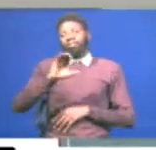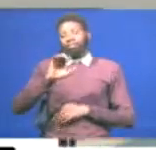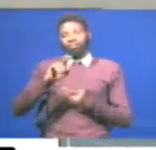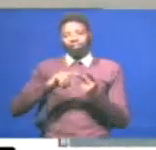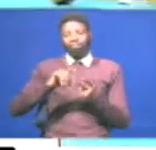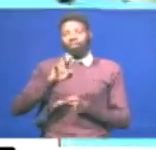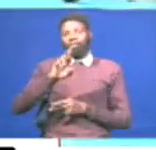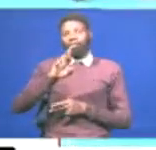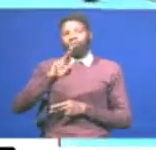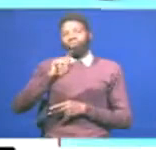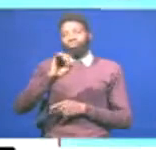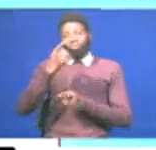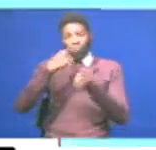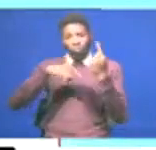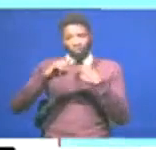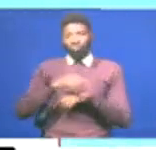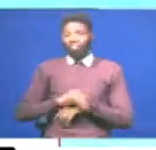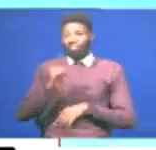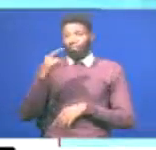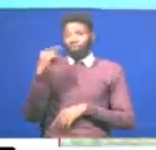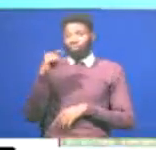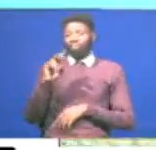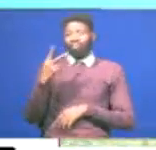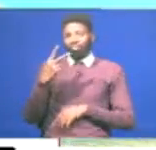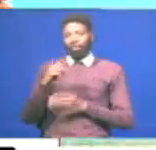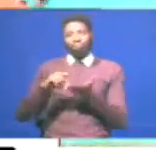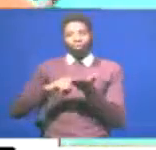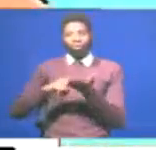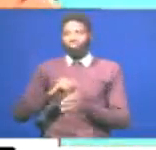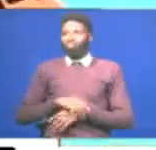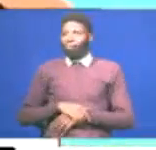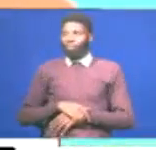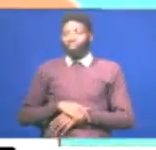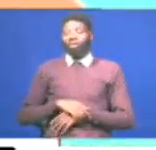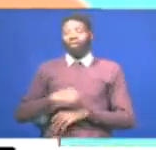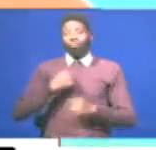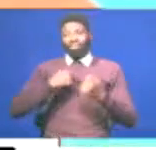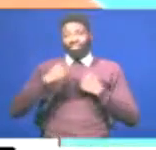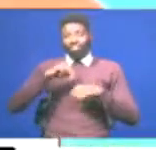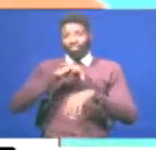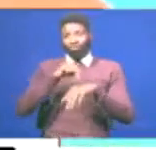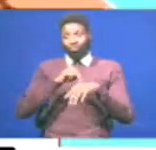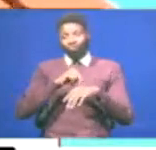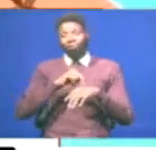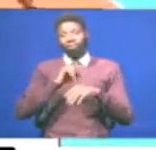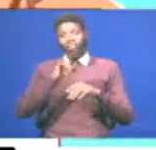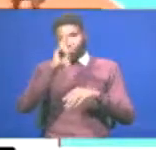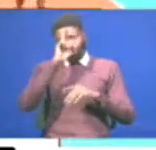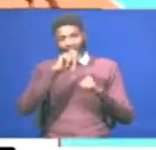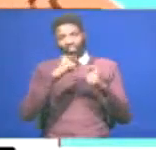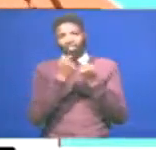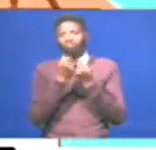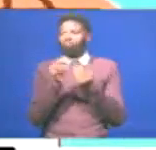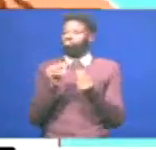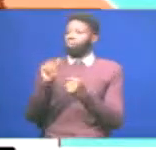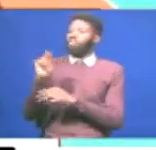and bronze respectively. The Rwanda National Police volleyball team won gold after beating Kenya GSU team 3-1 in the